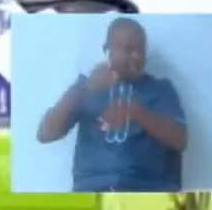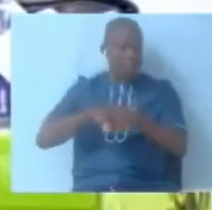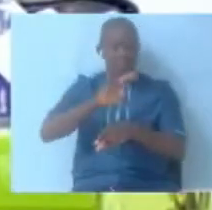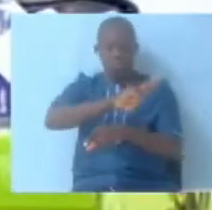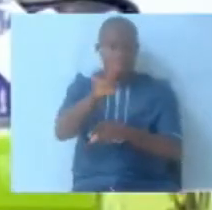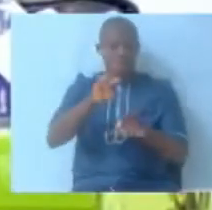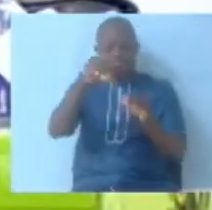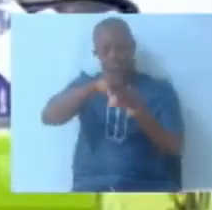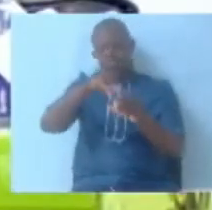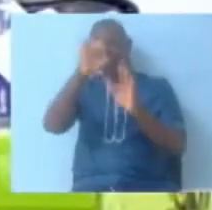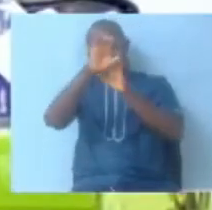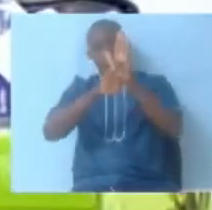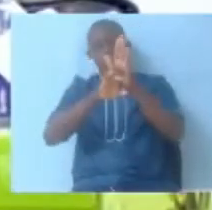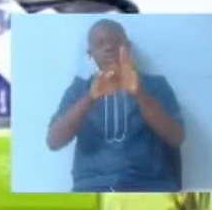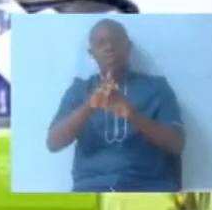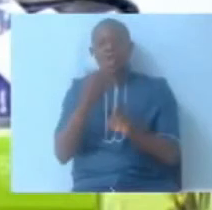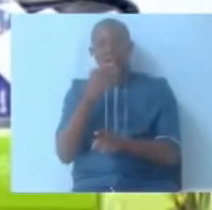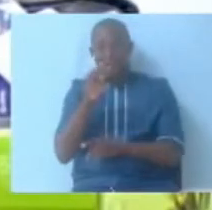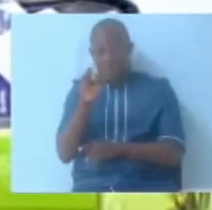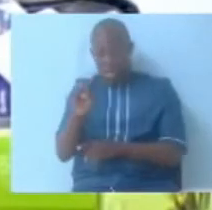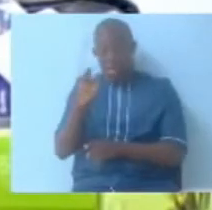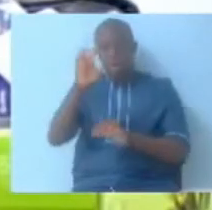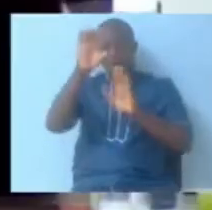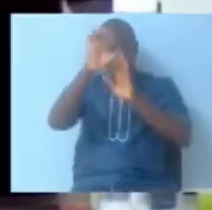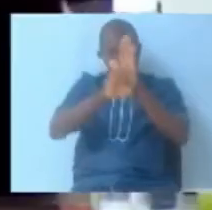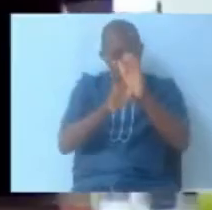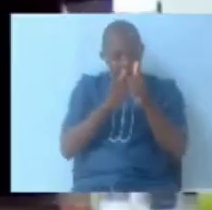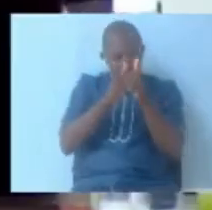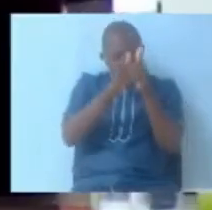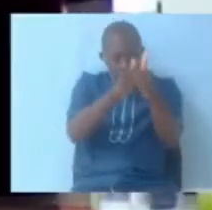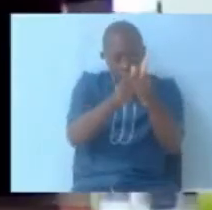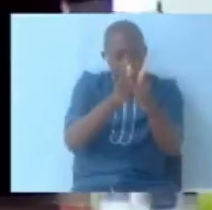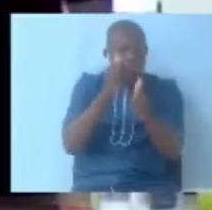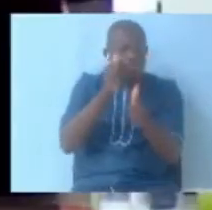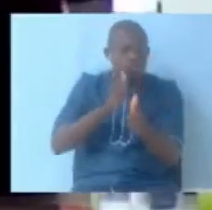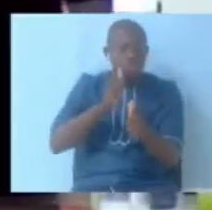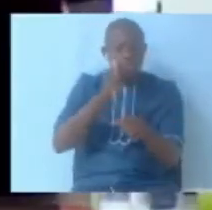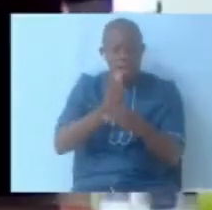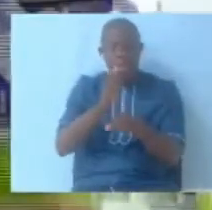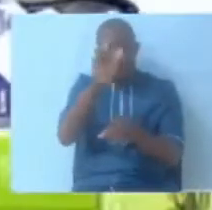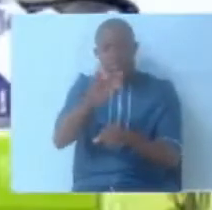Was it constitutional that they were used to suspend provisions of the